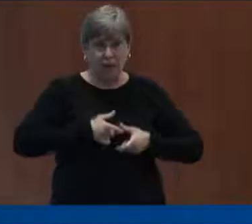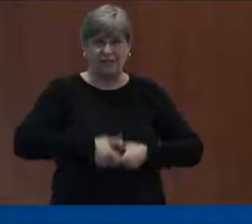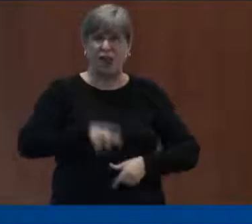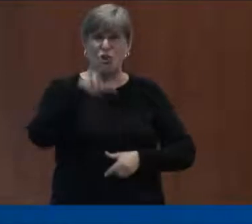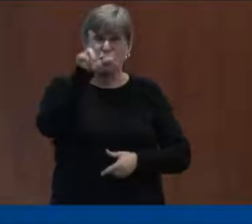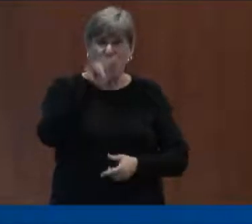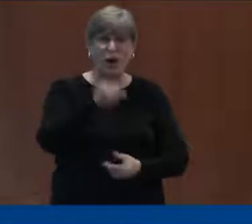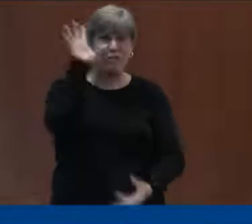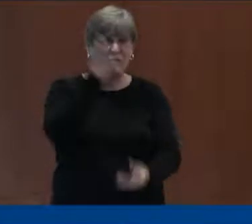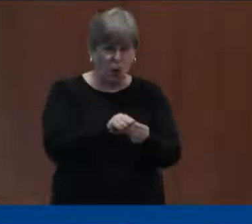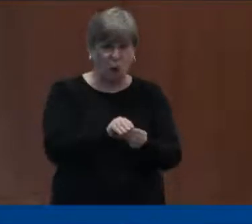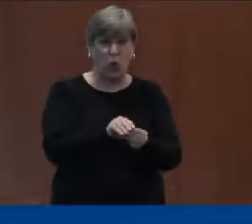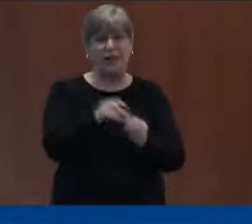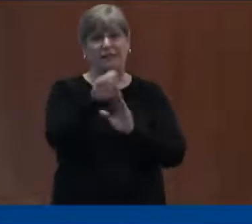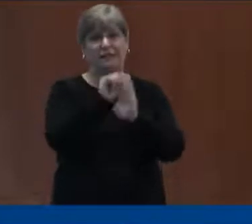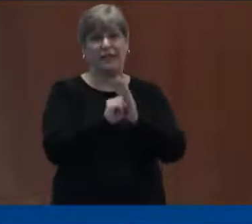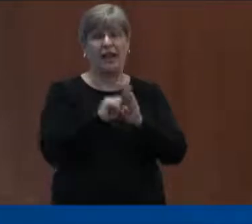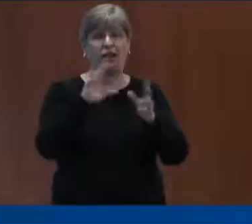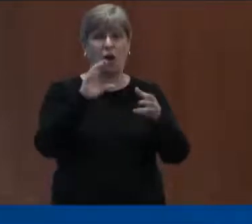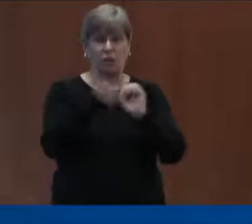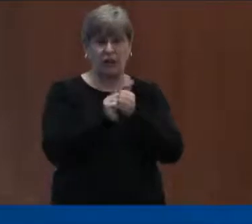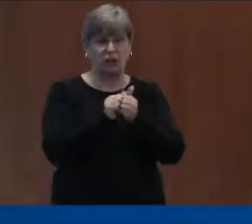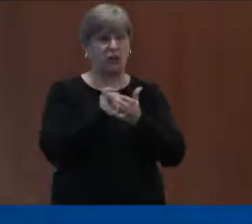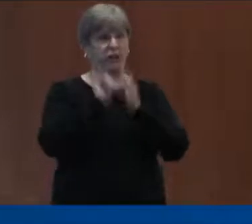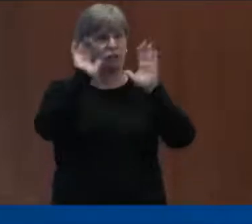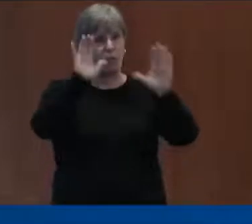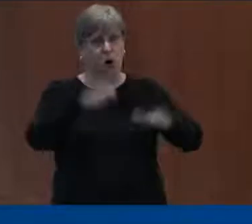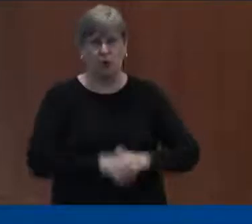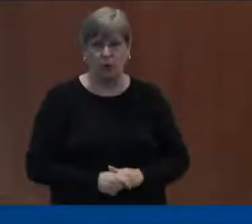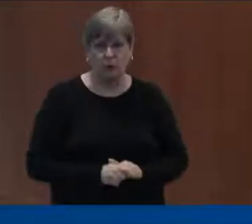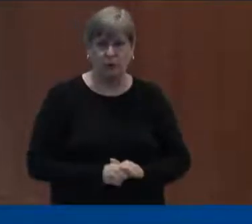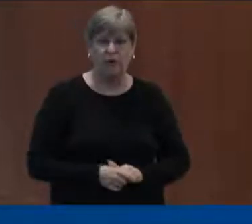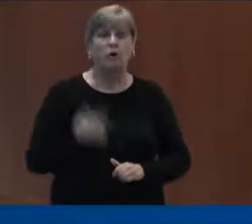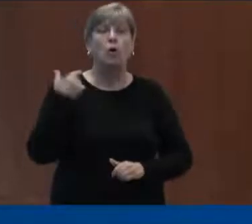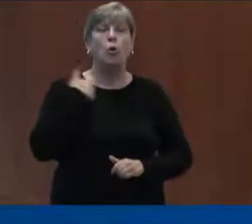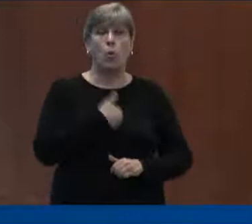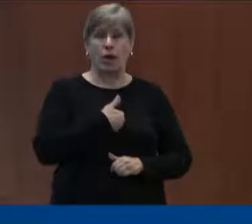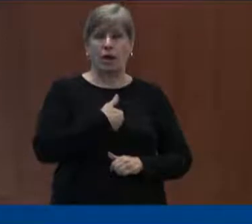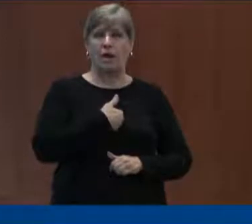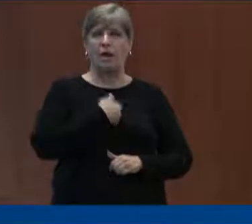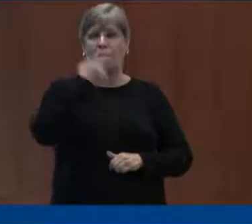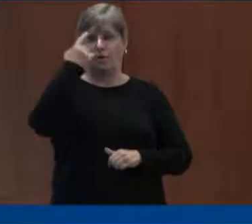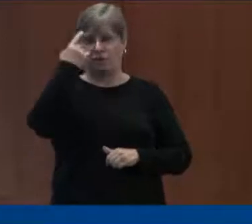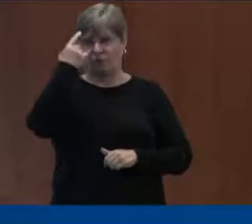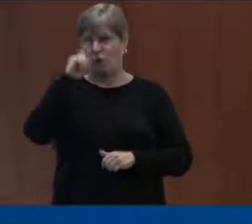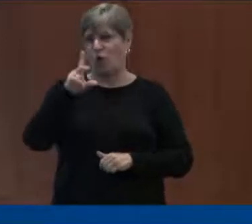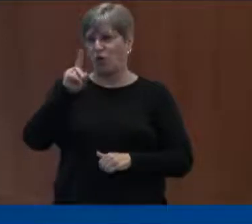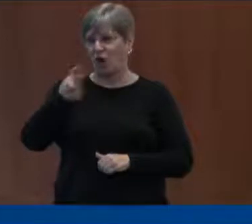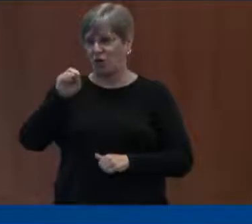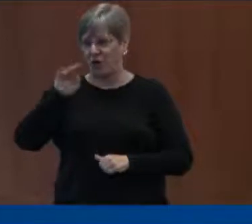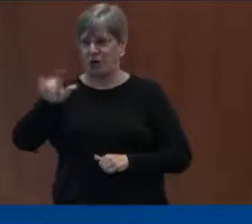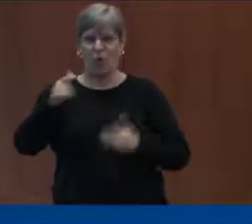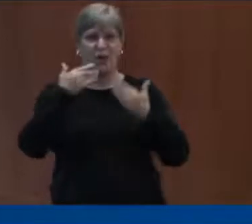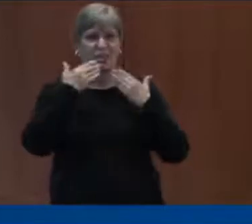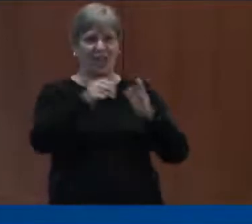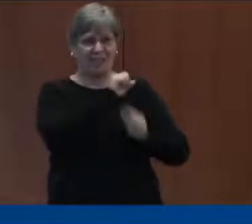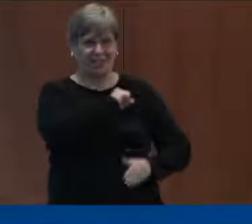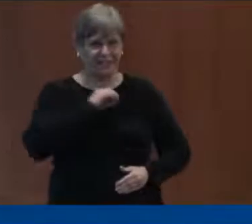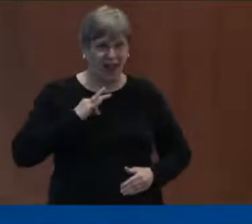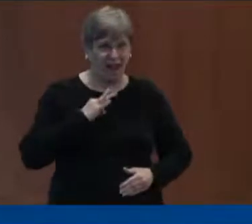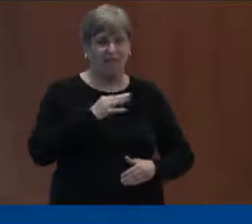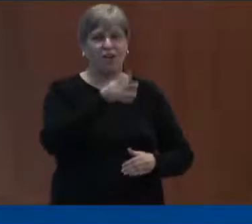medalists in the state competition, which is pretty remarkable. We, on behalf of Dr. Michael, want to thank our staff,